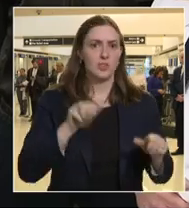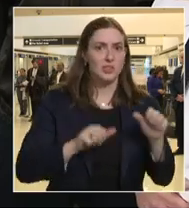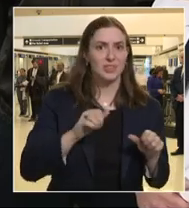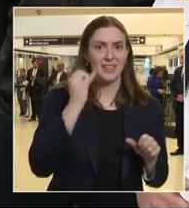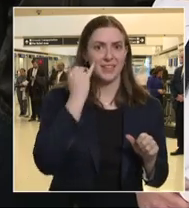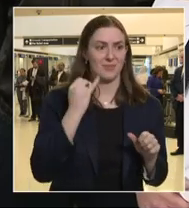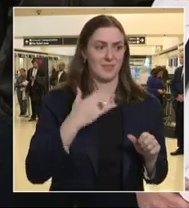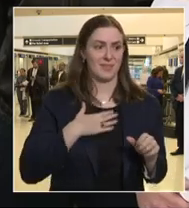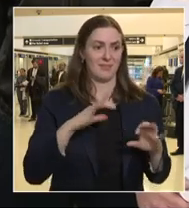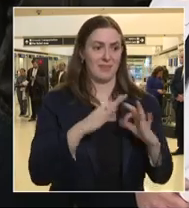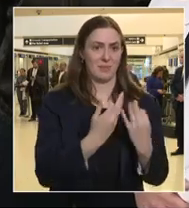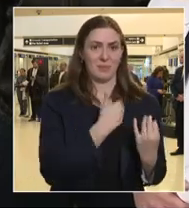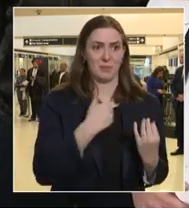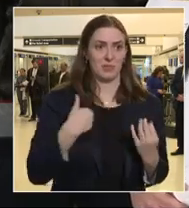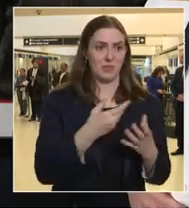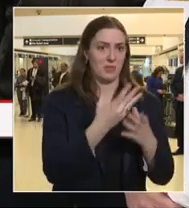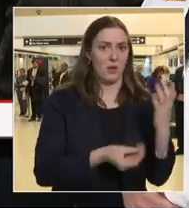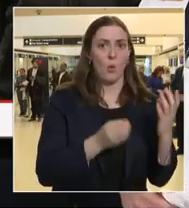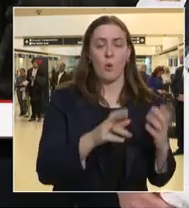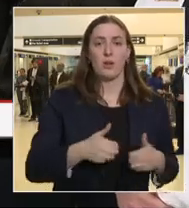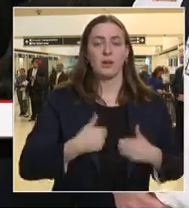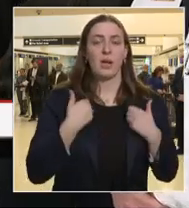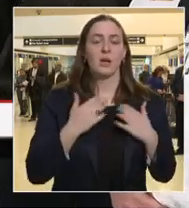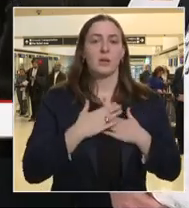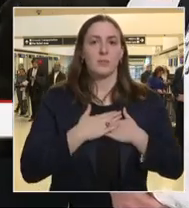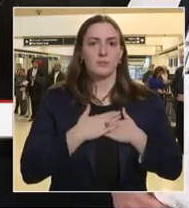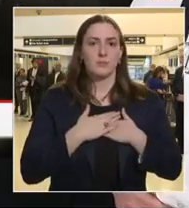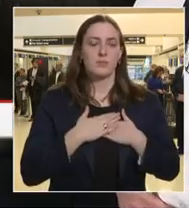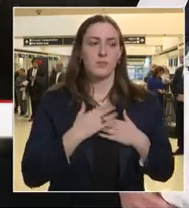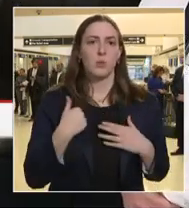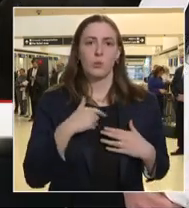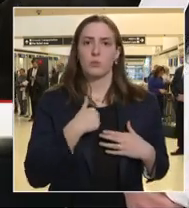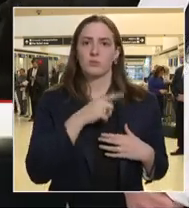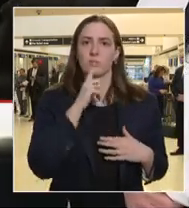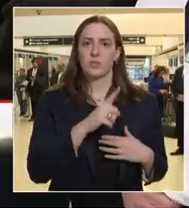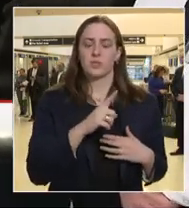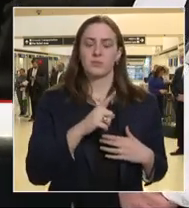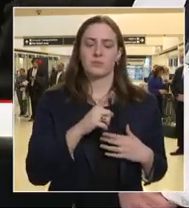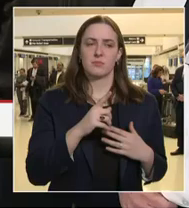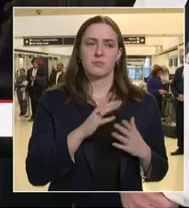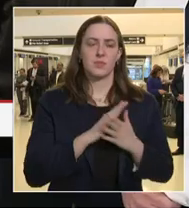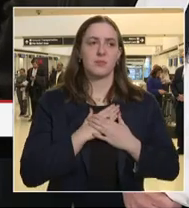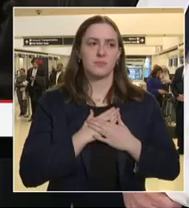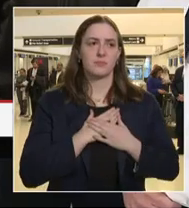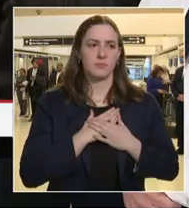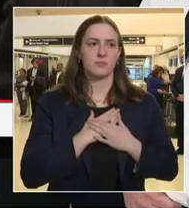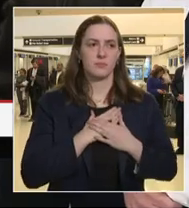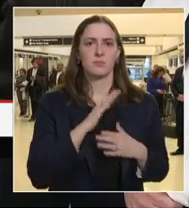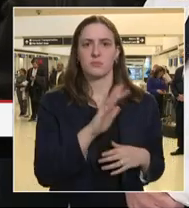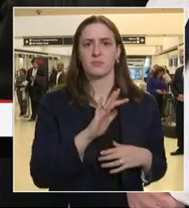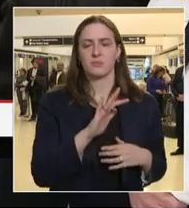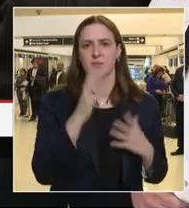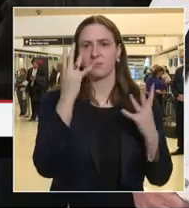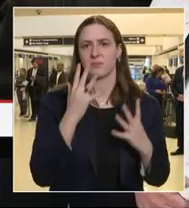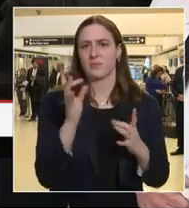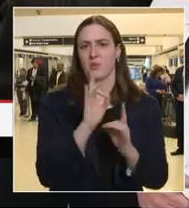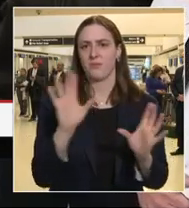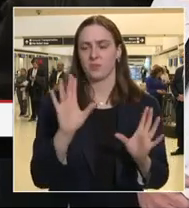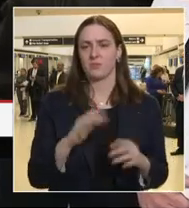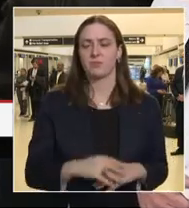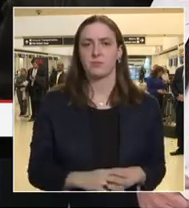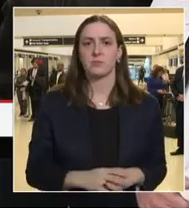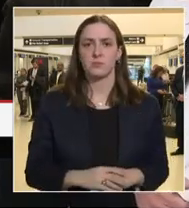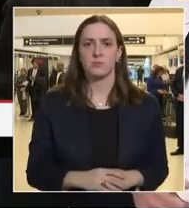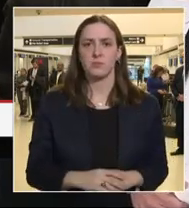ones have been lost. We offer our profound condolences to them and our sorrow for this tragedy. Thanks.